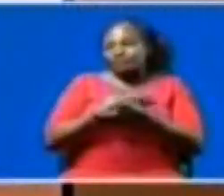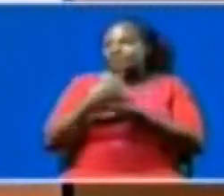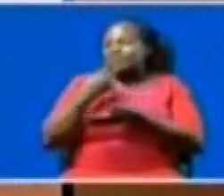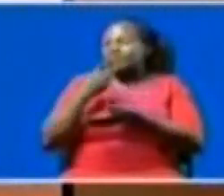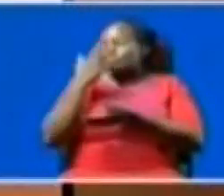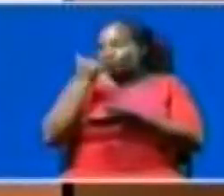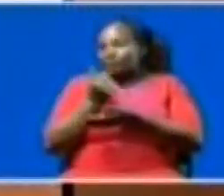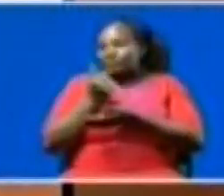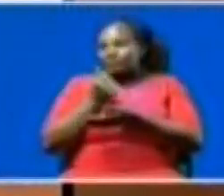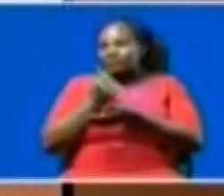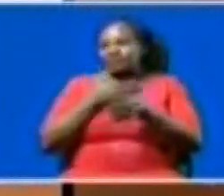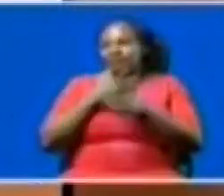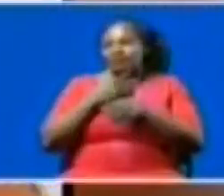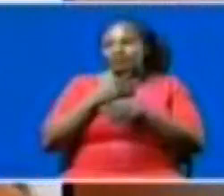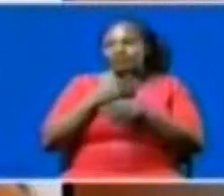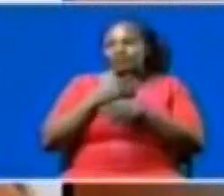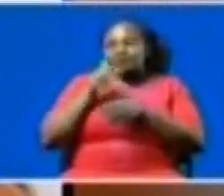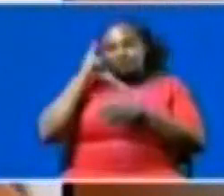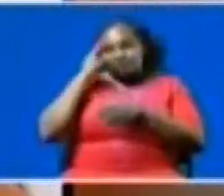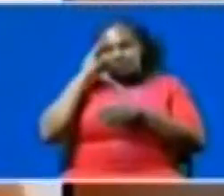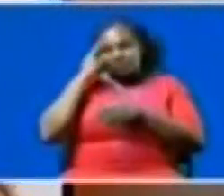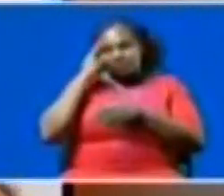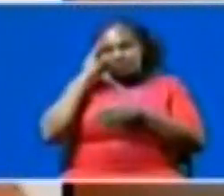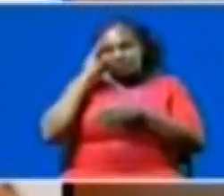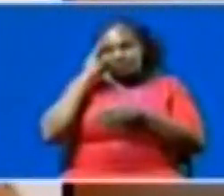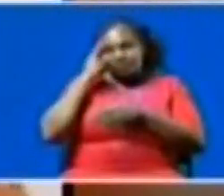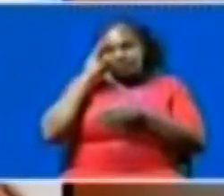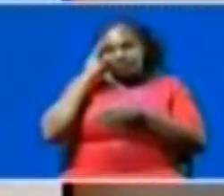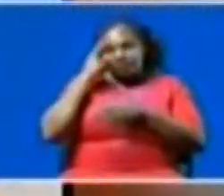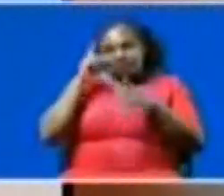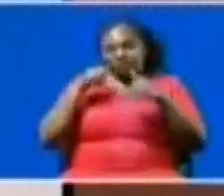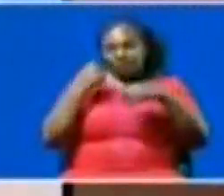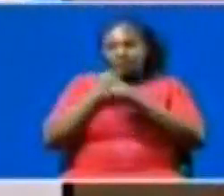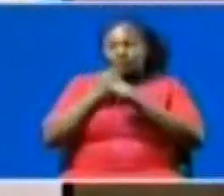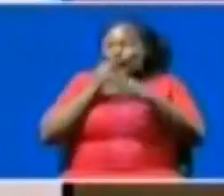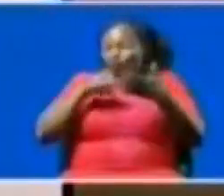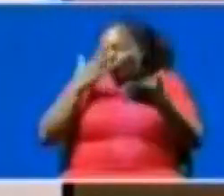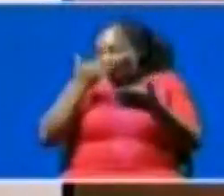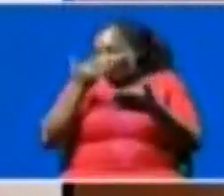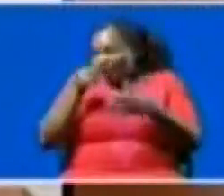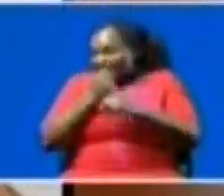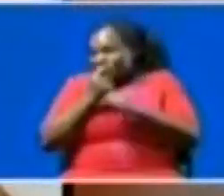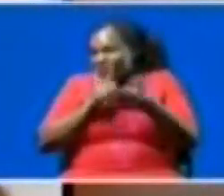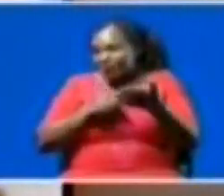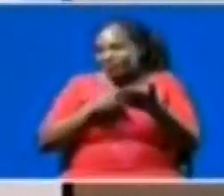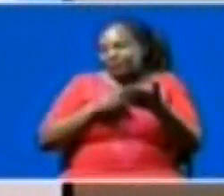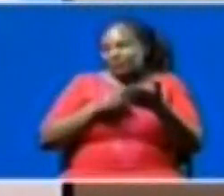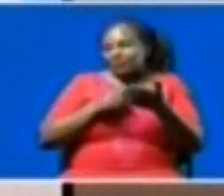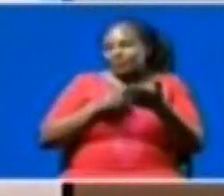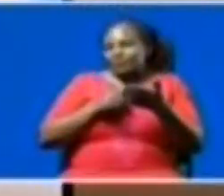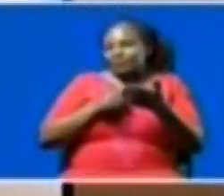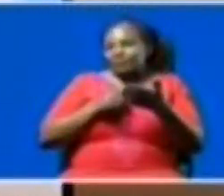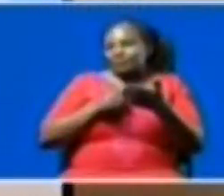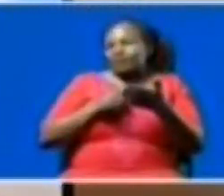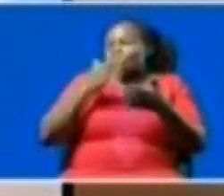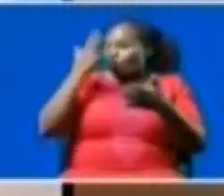what, after I shaved my hair, I thought to my head, oh, what did I just do? What did I just do? You